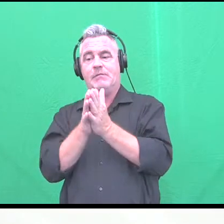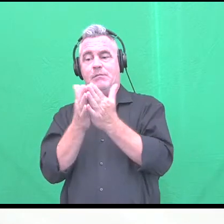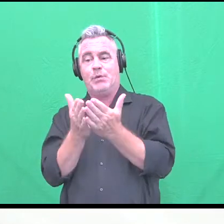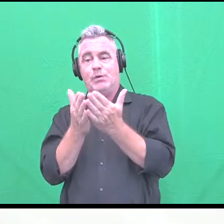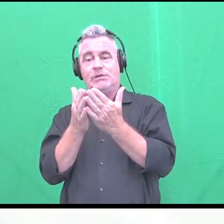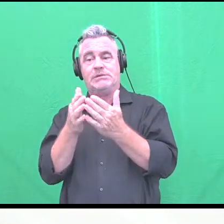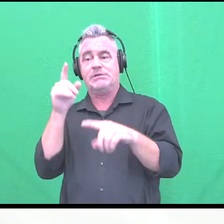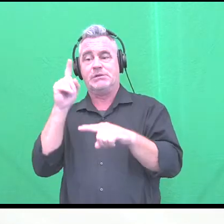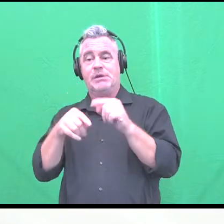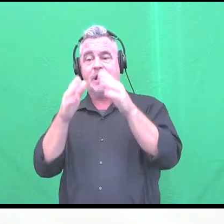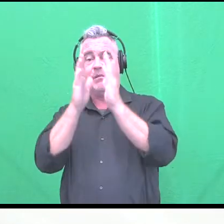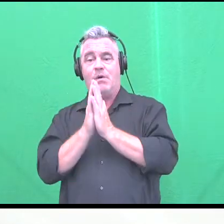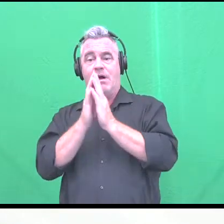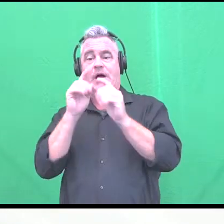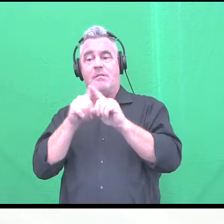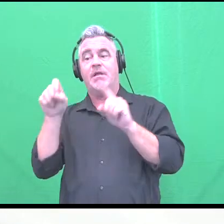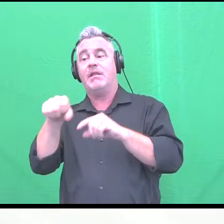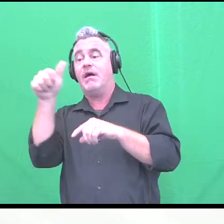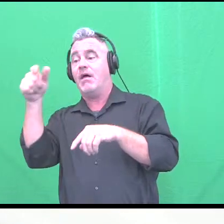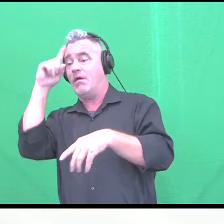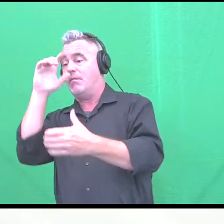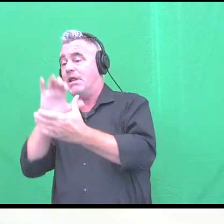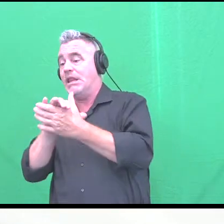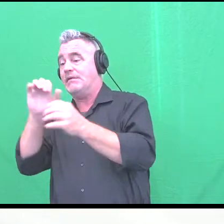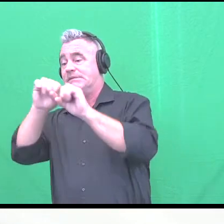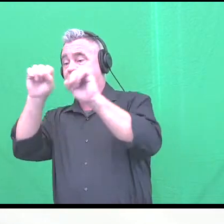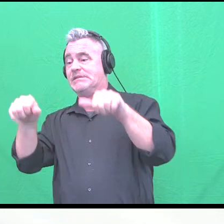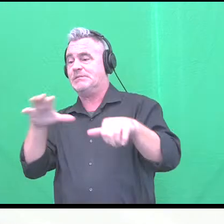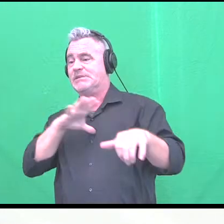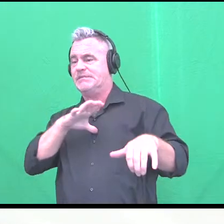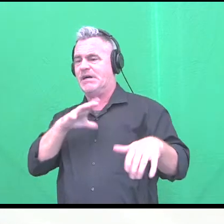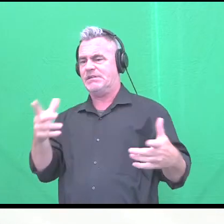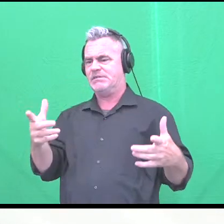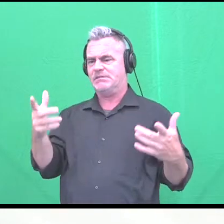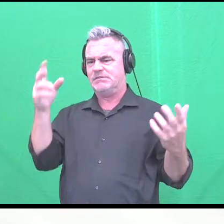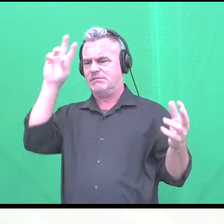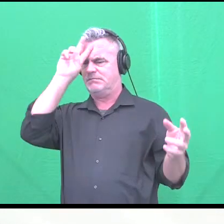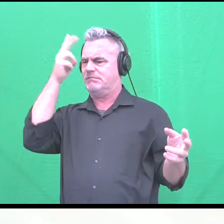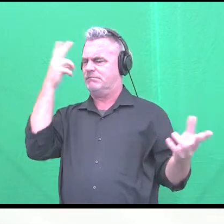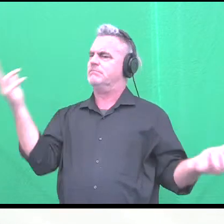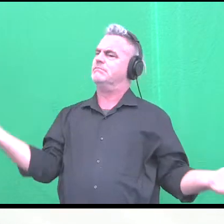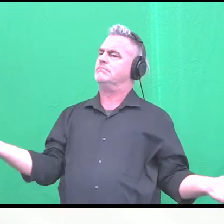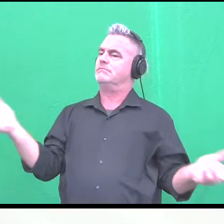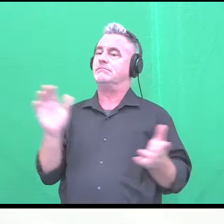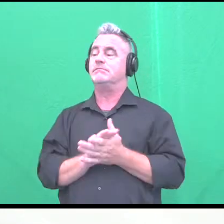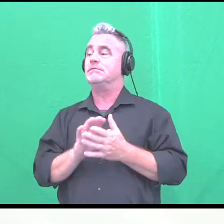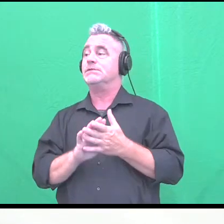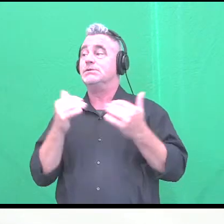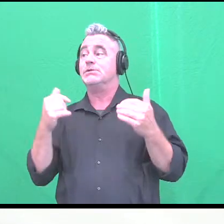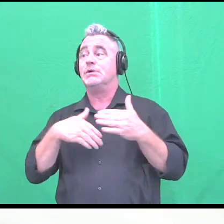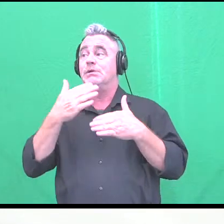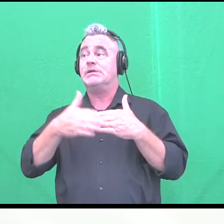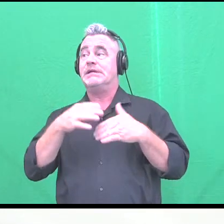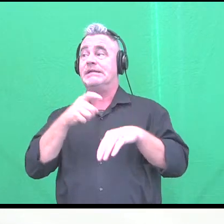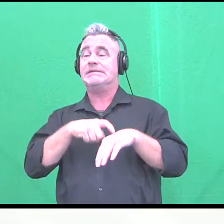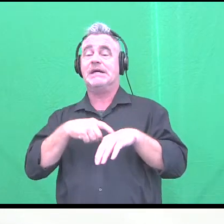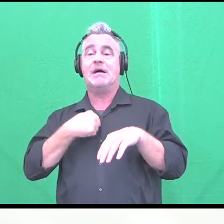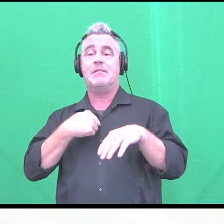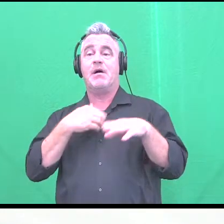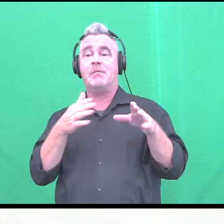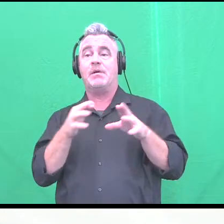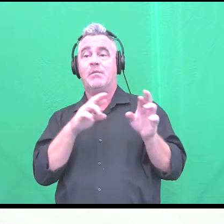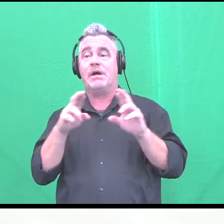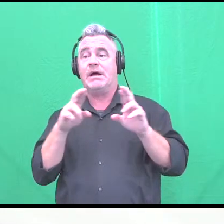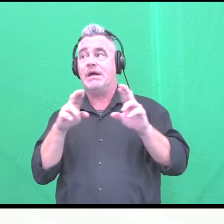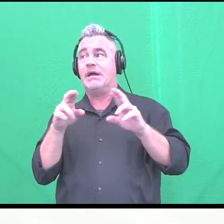this other belief system is okay, and that doesn't make any sense to me. So next time I'll be more prepared. Sorry if I rambled. Just hear